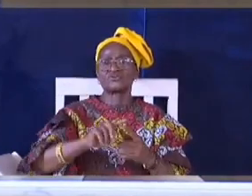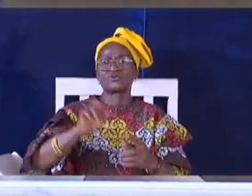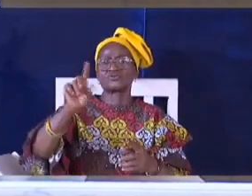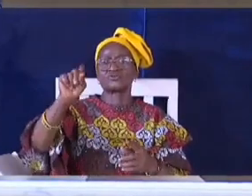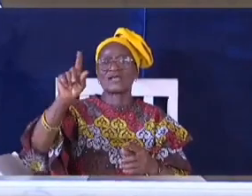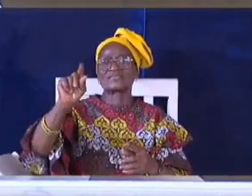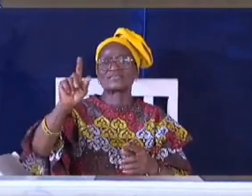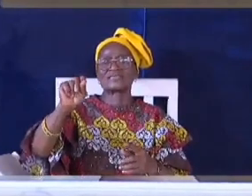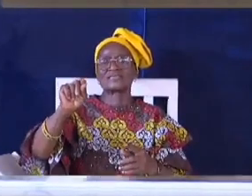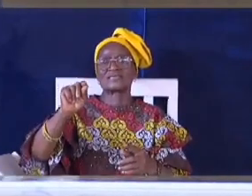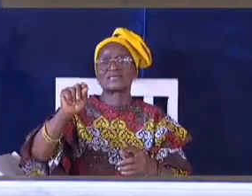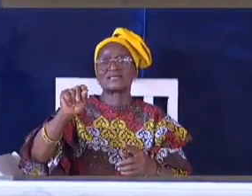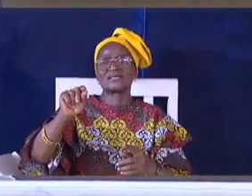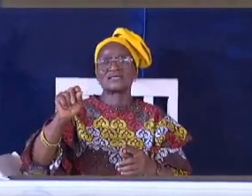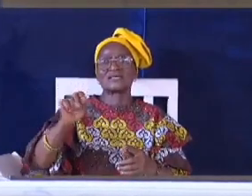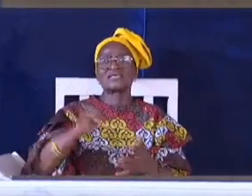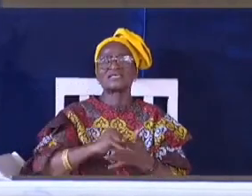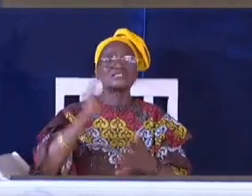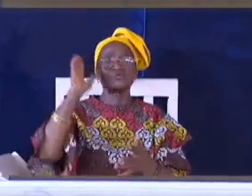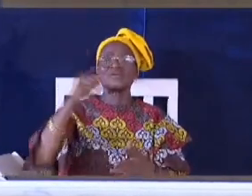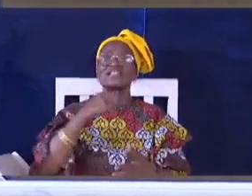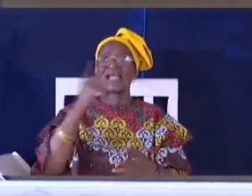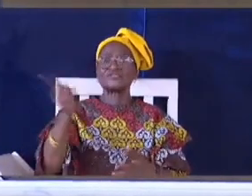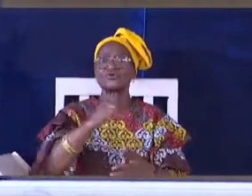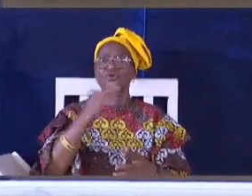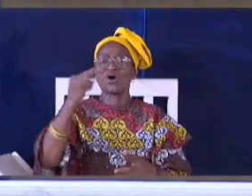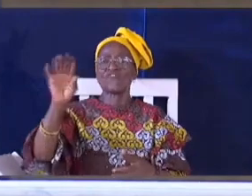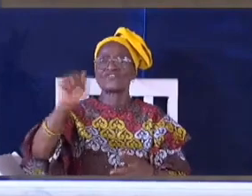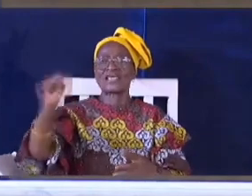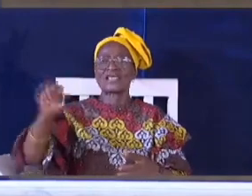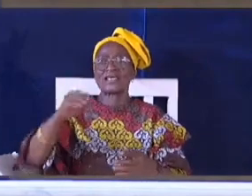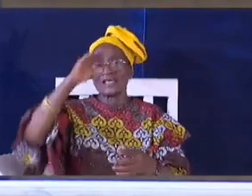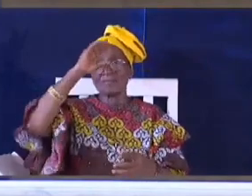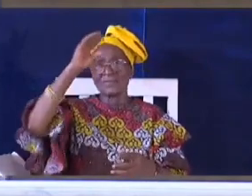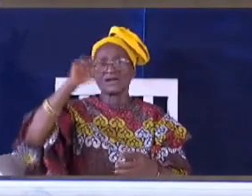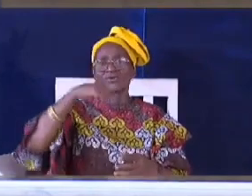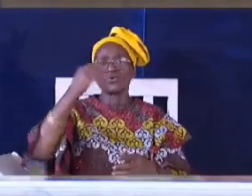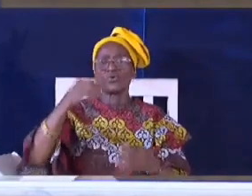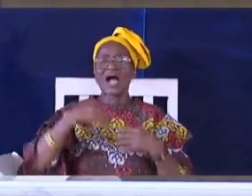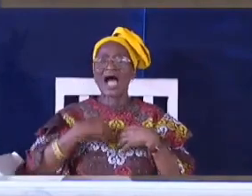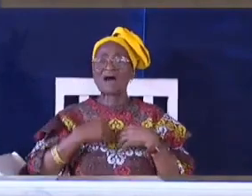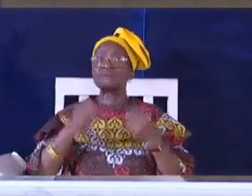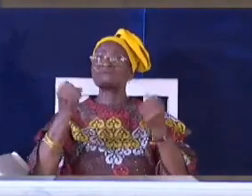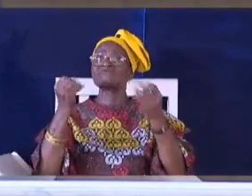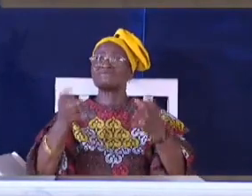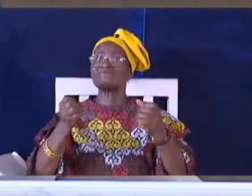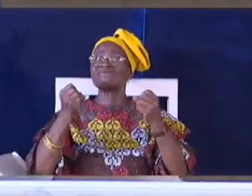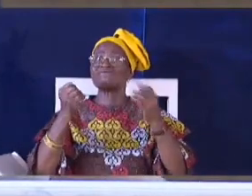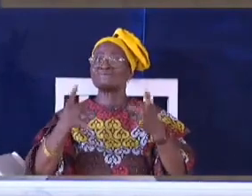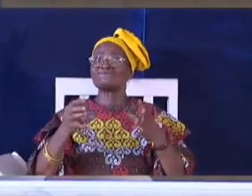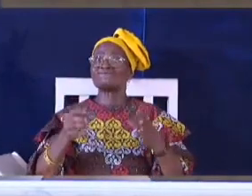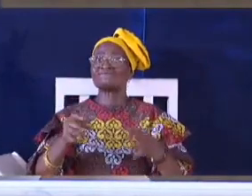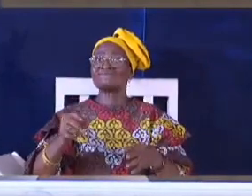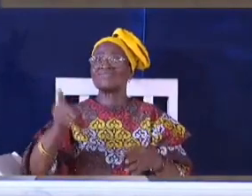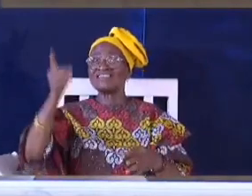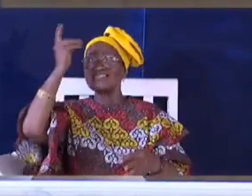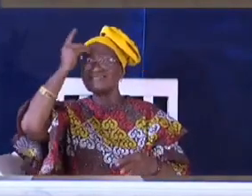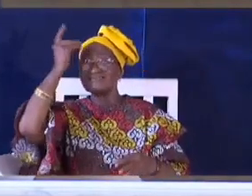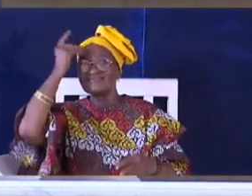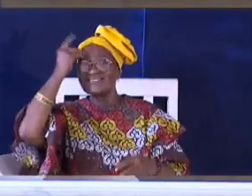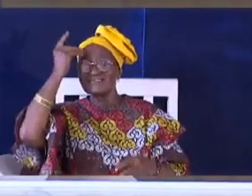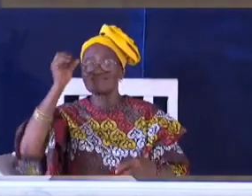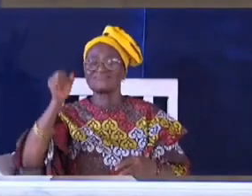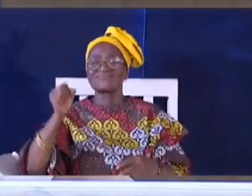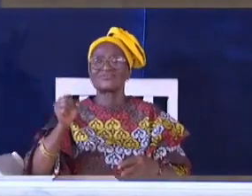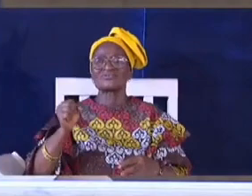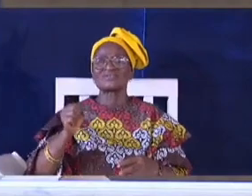20. It will tell you of a man who had a legion of demons. If